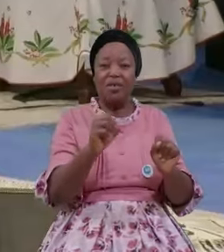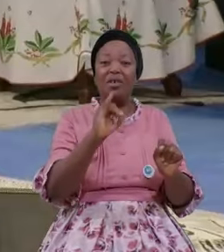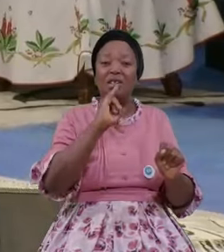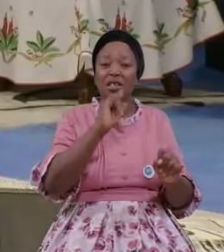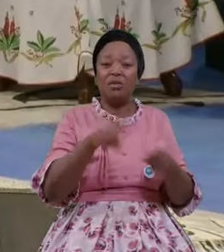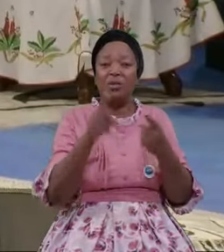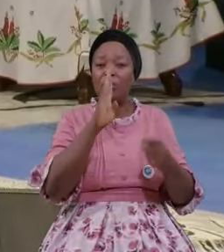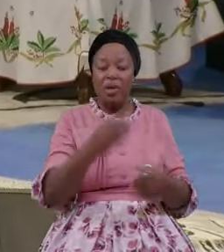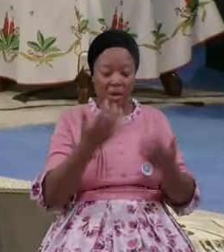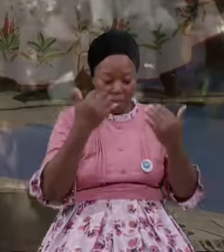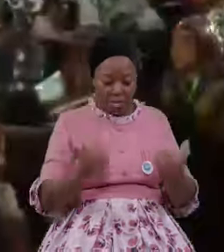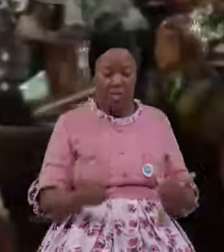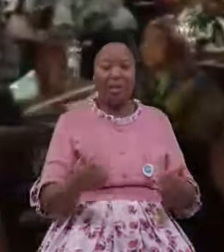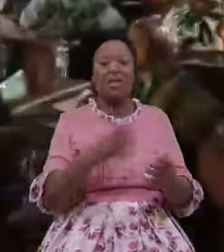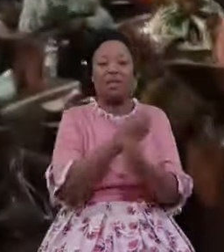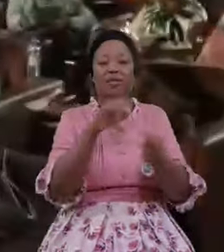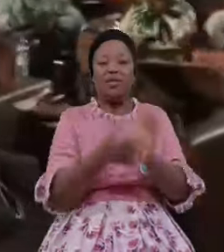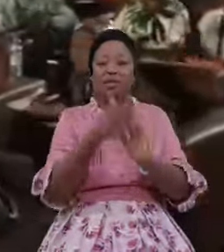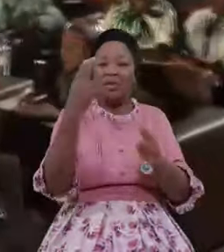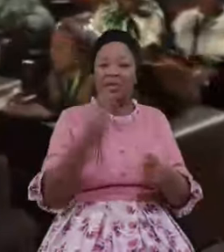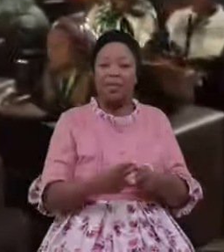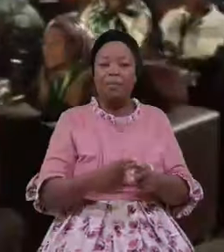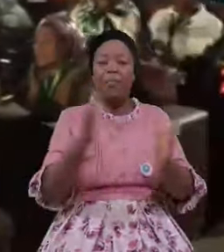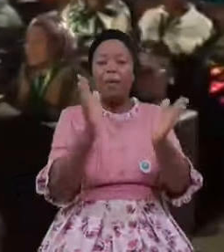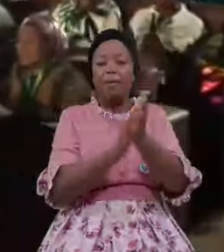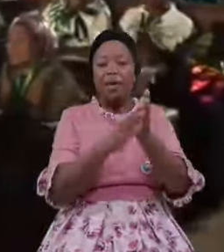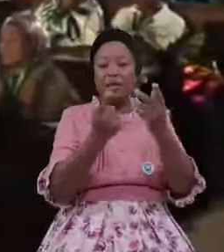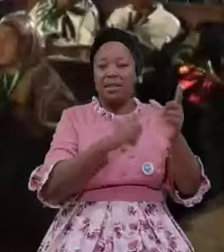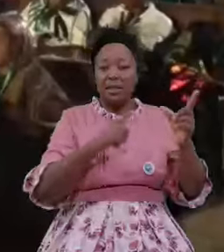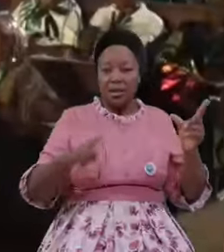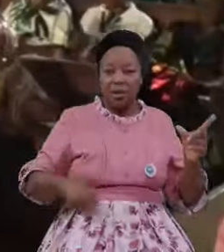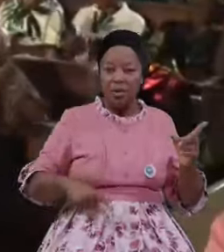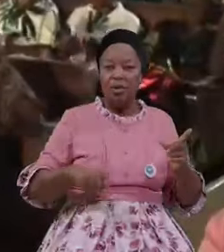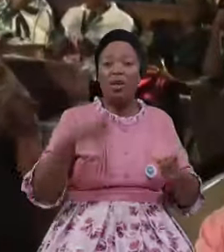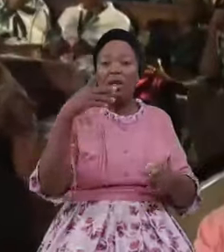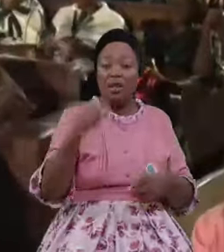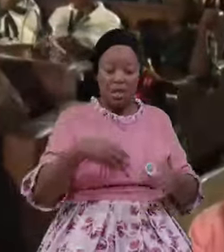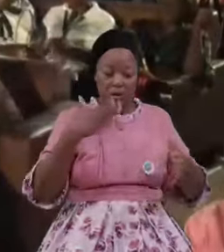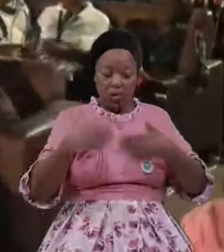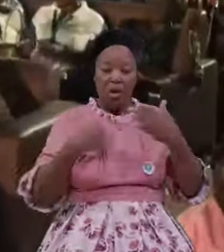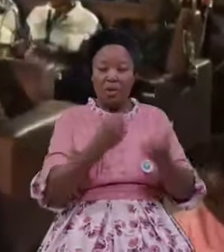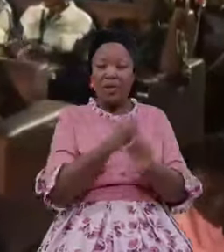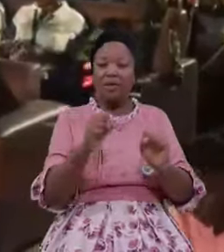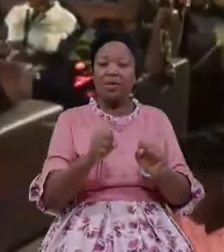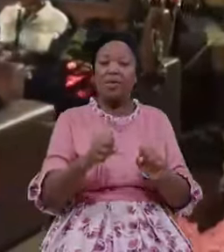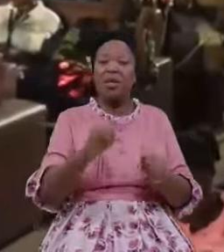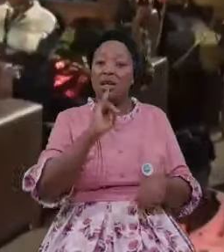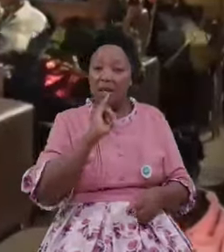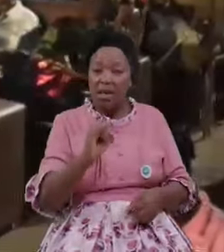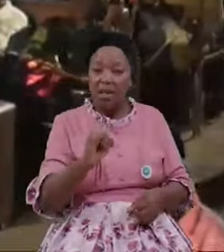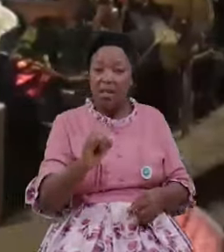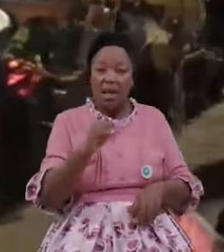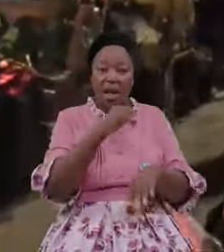present salvation. Praise the Lord. The joy of salvation is at the very